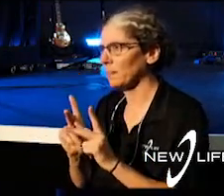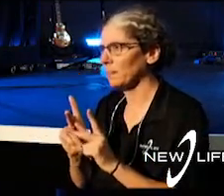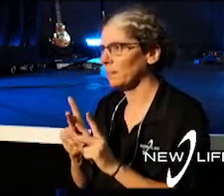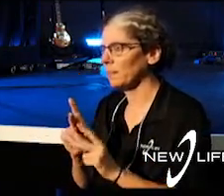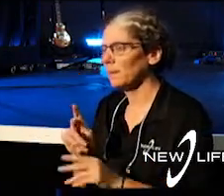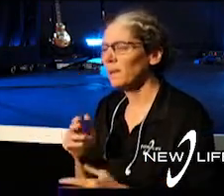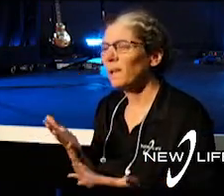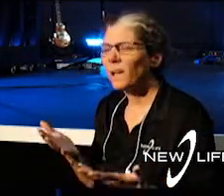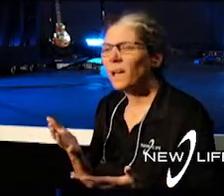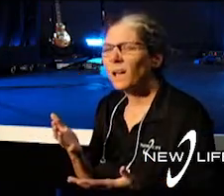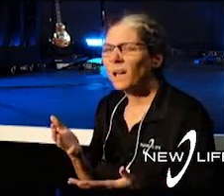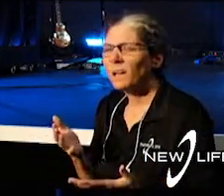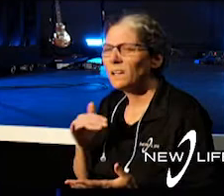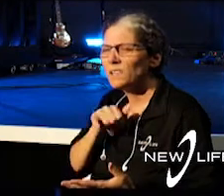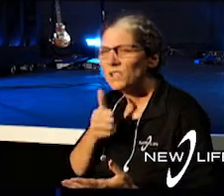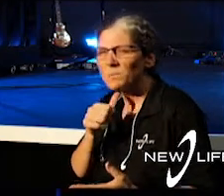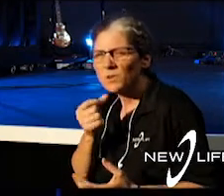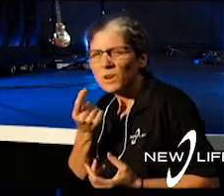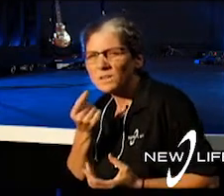understand. Come receive grace."